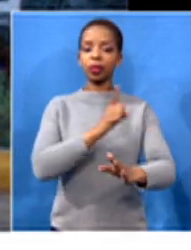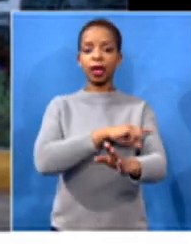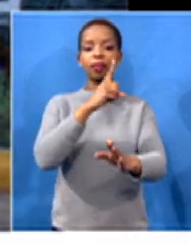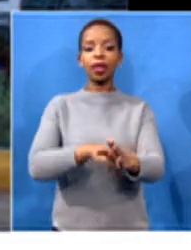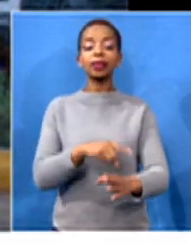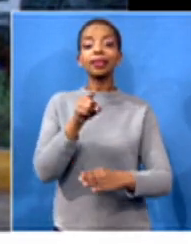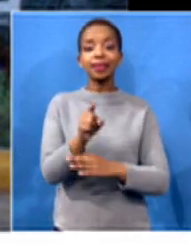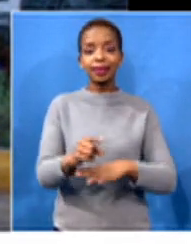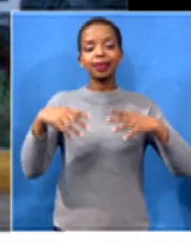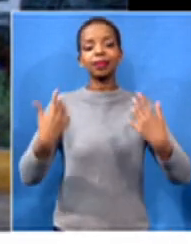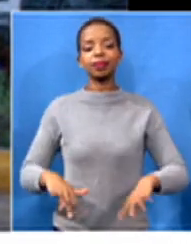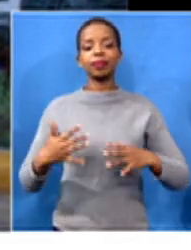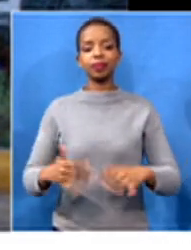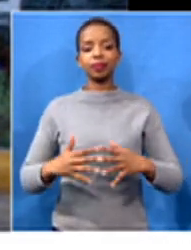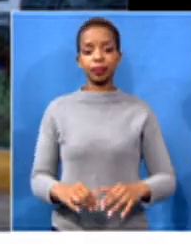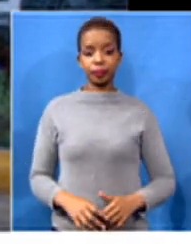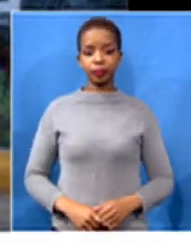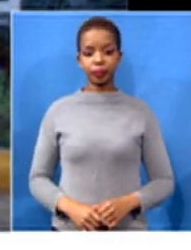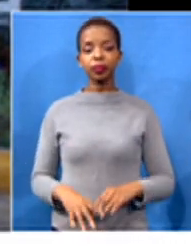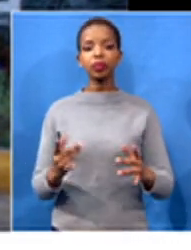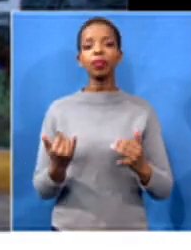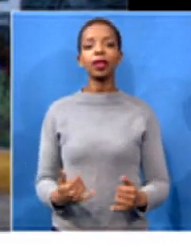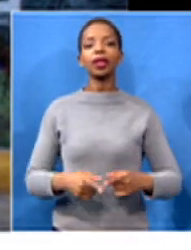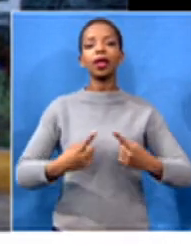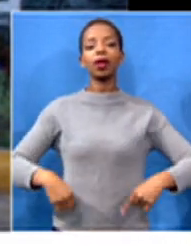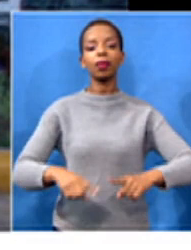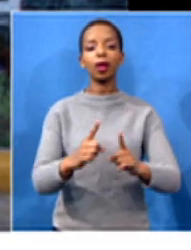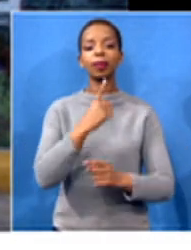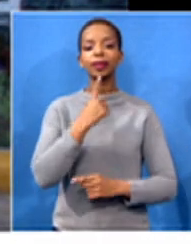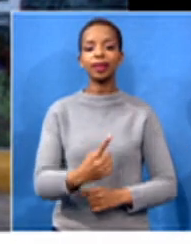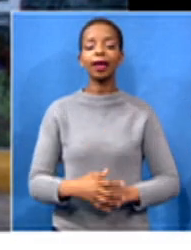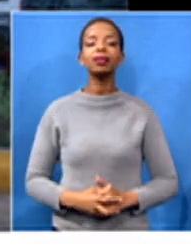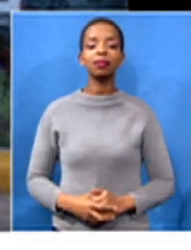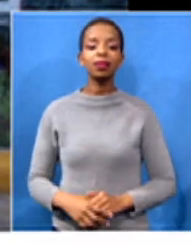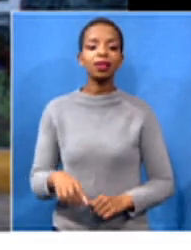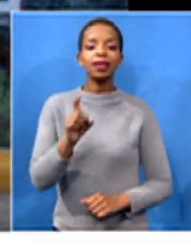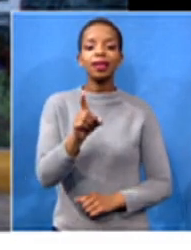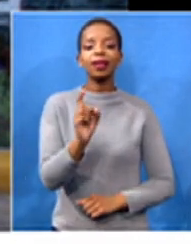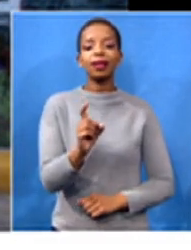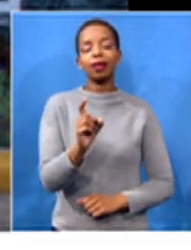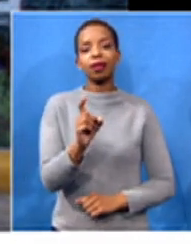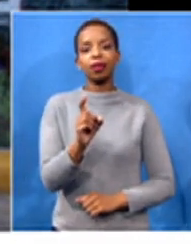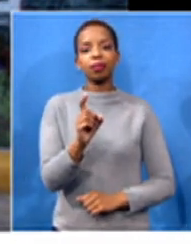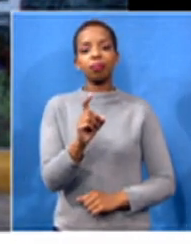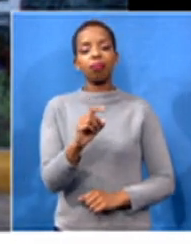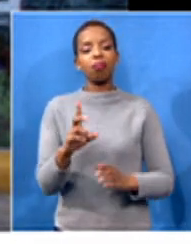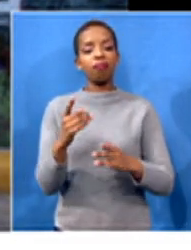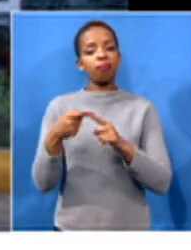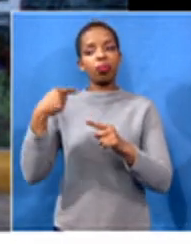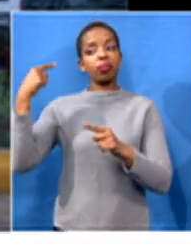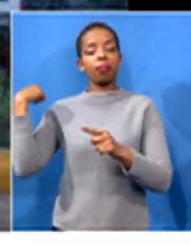absolutely essential to moving ahead. Now, when we say that there's been no progress over the past 10 years.